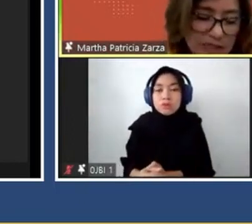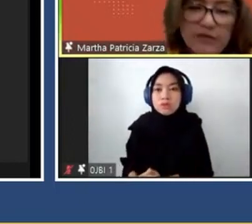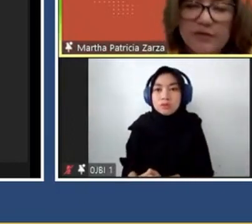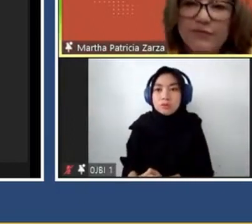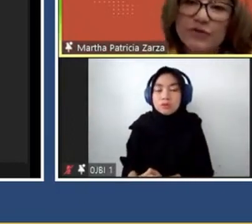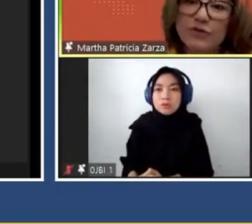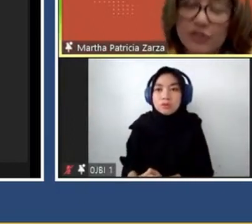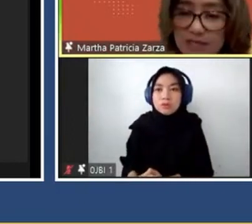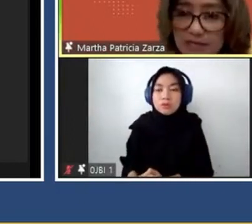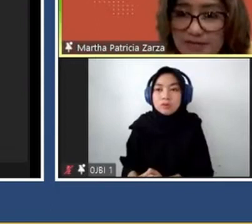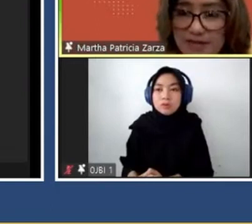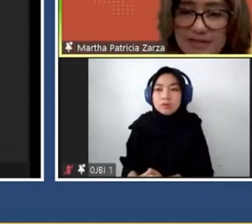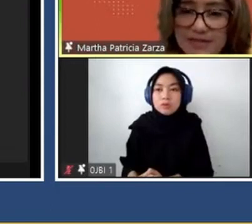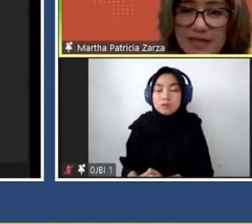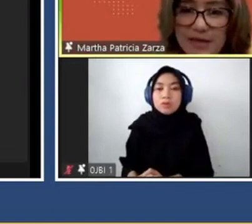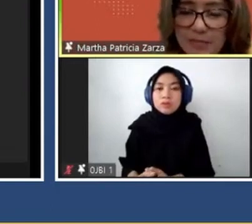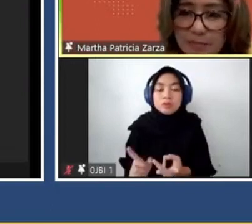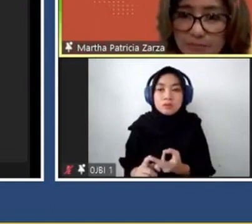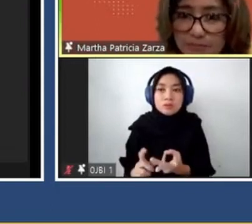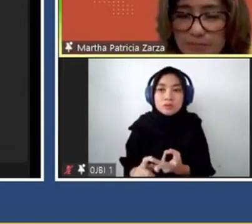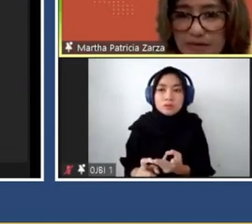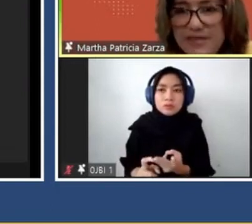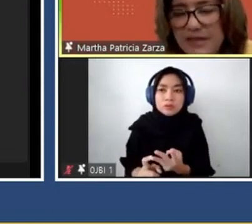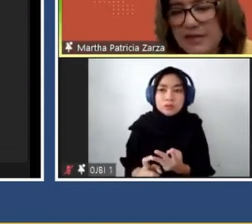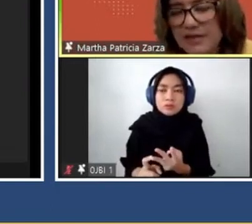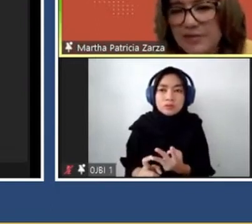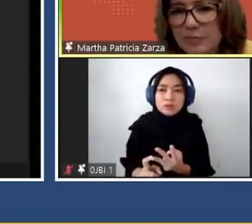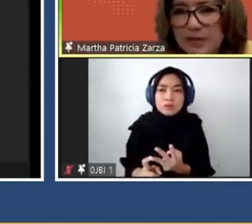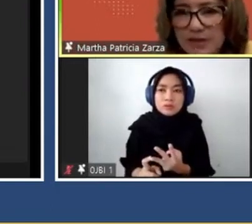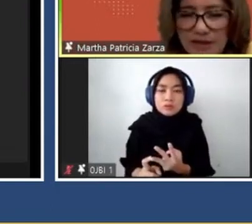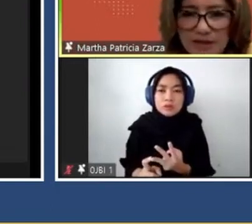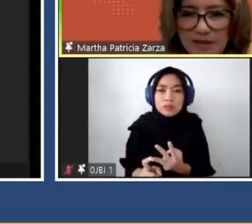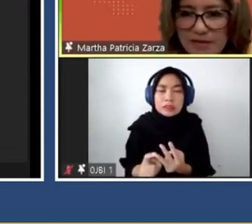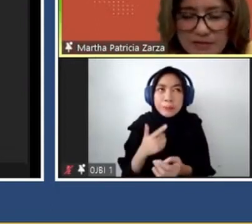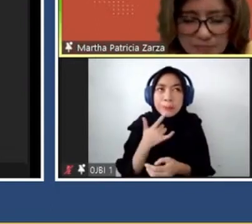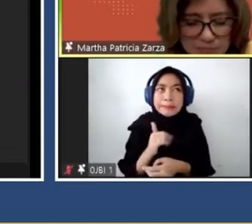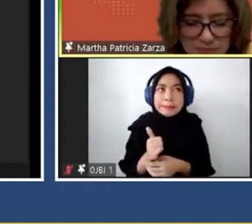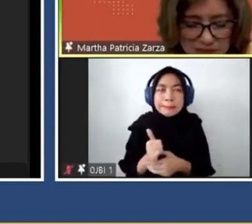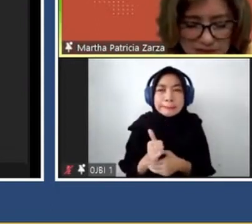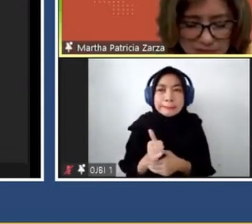they need for the tortillas. That is the basic